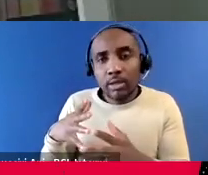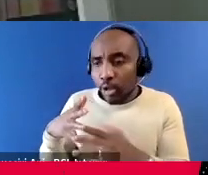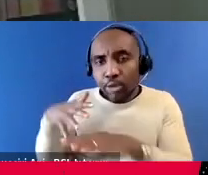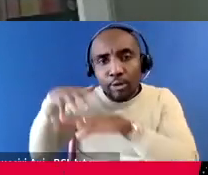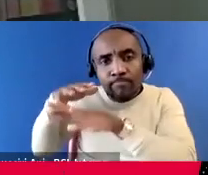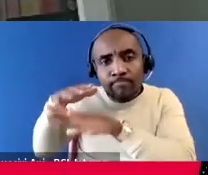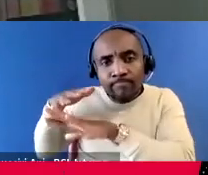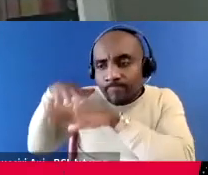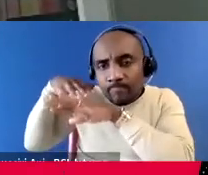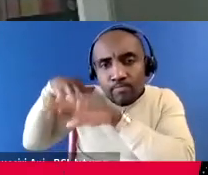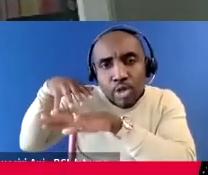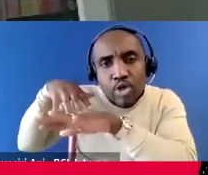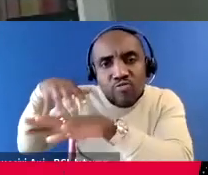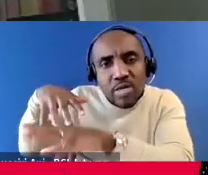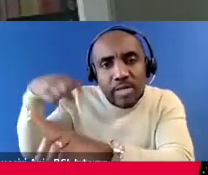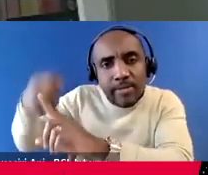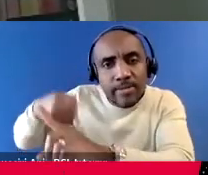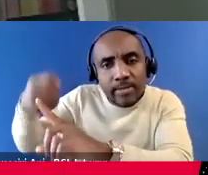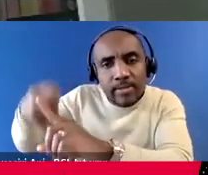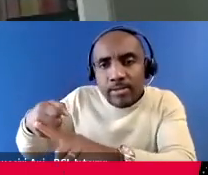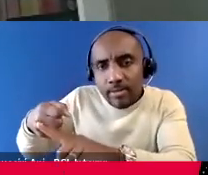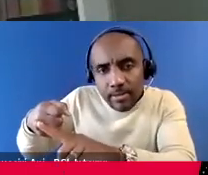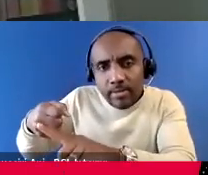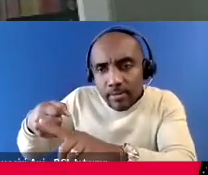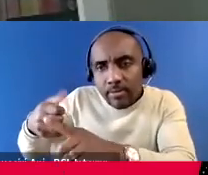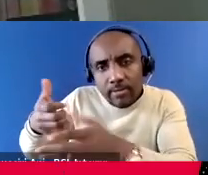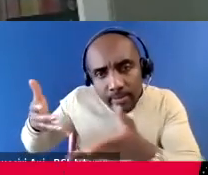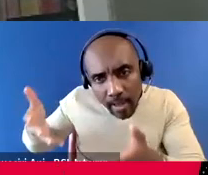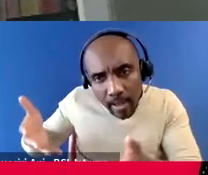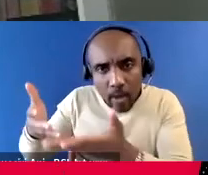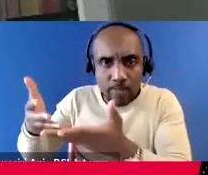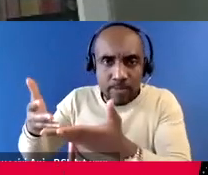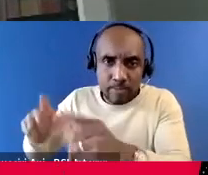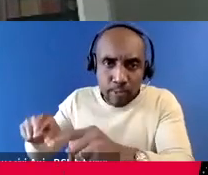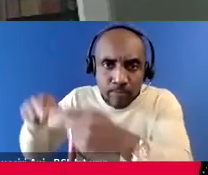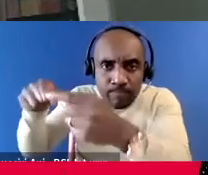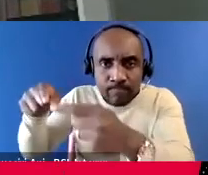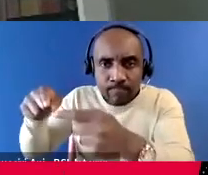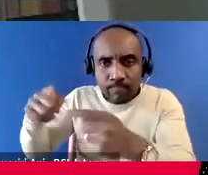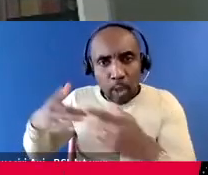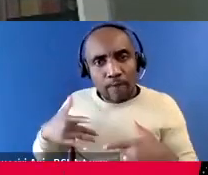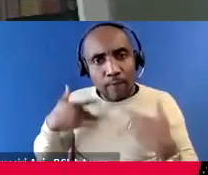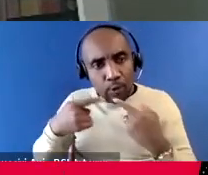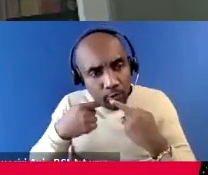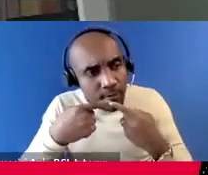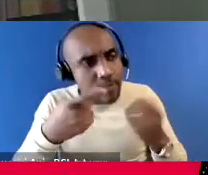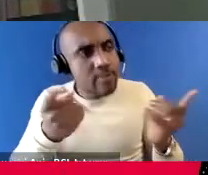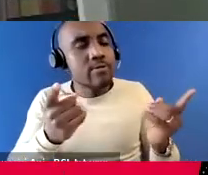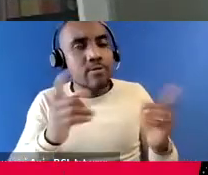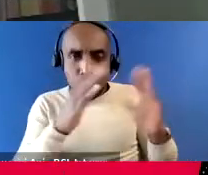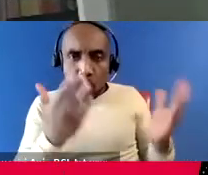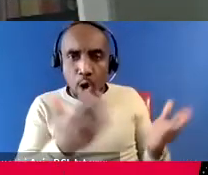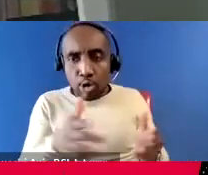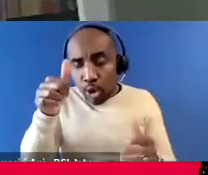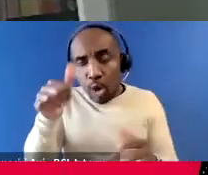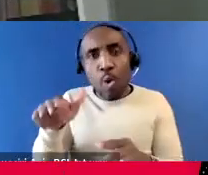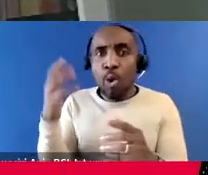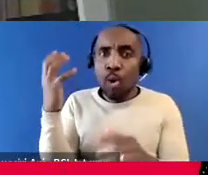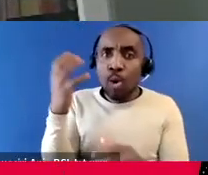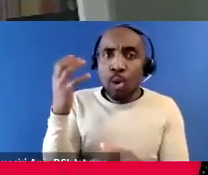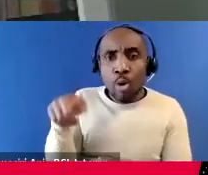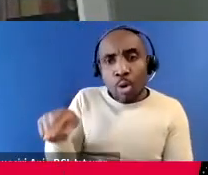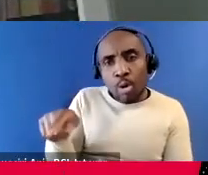not so likely, but in the past, for example, we've sent delegations, journalists, others. I'm sure with Yemen,